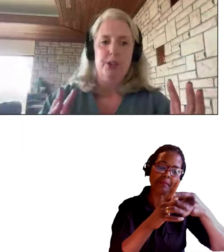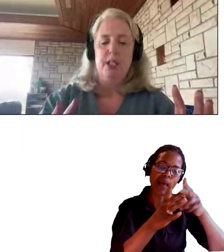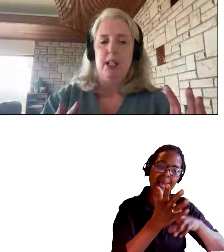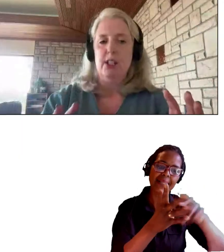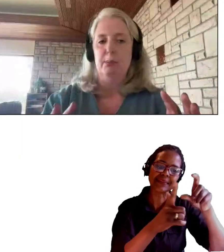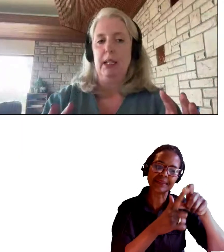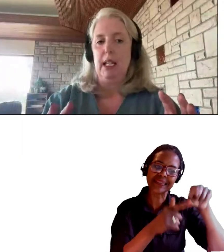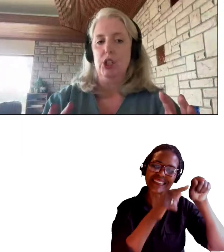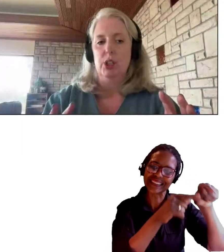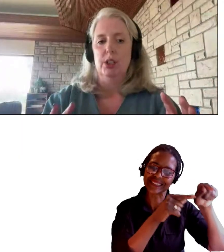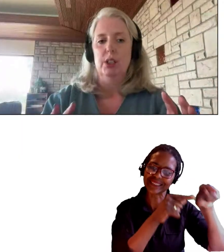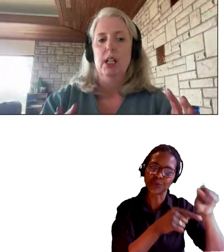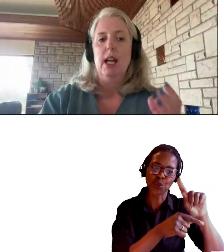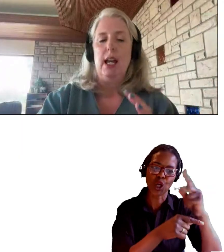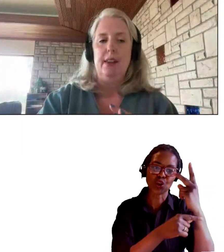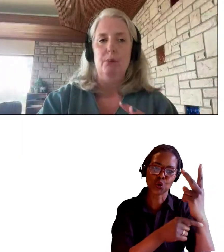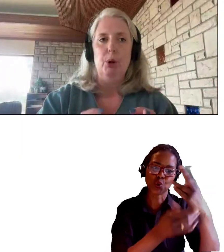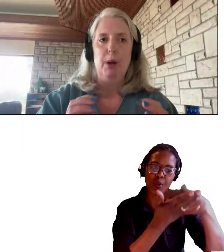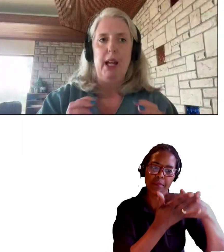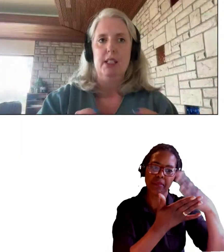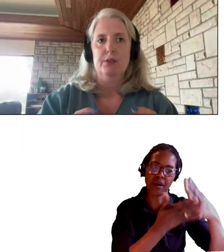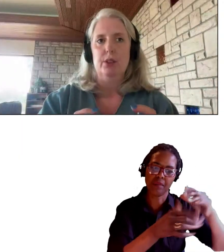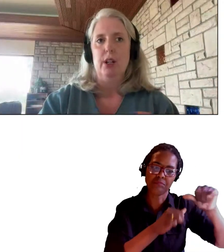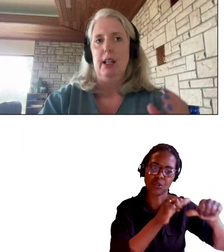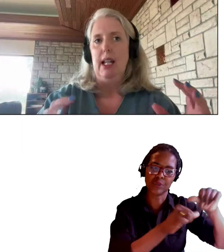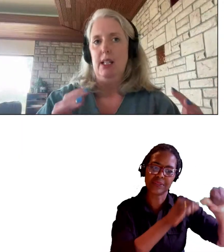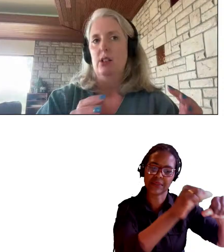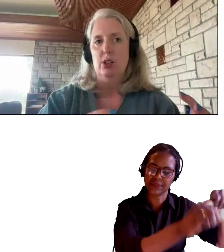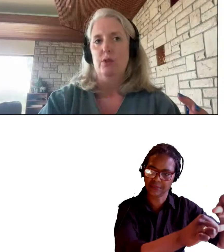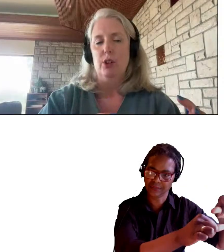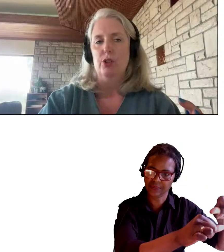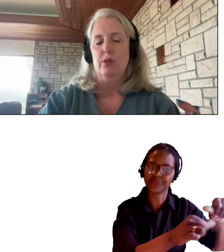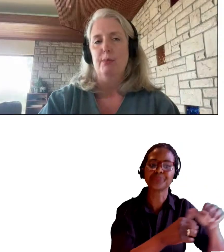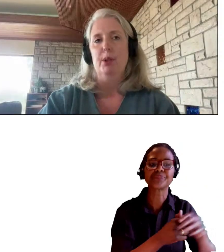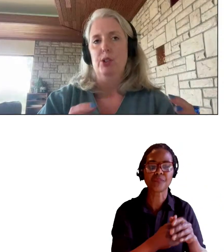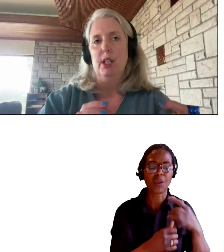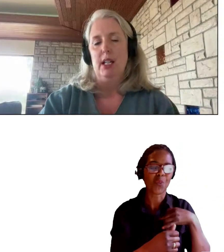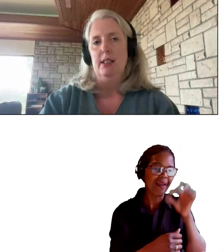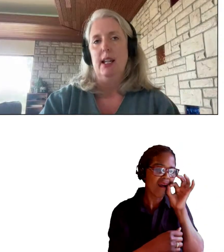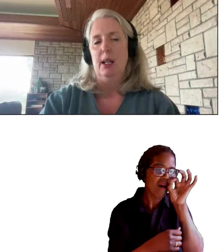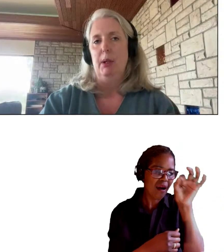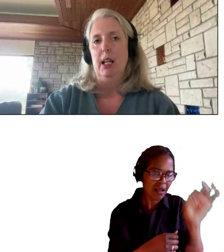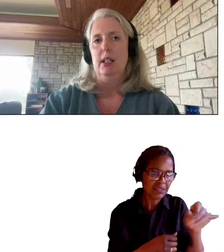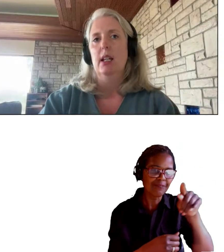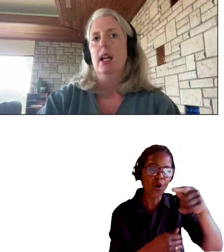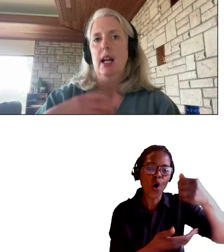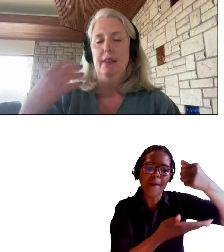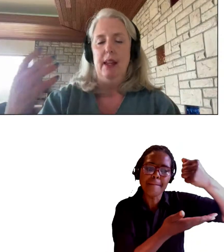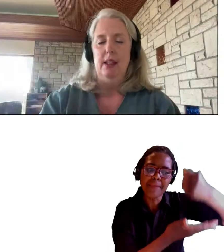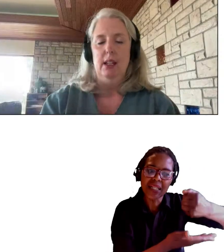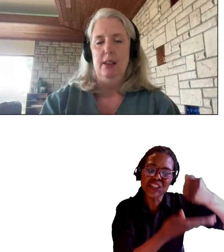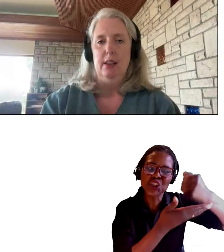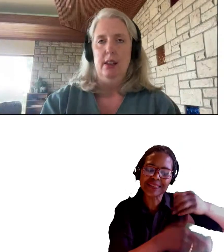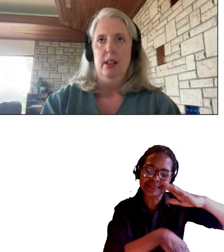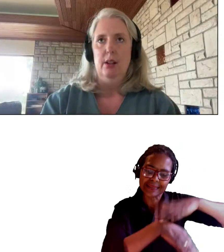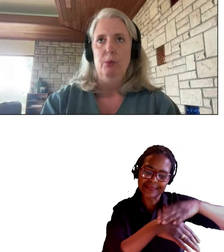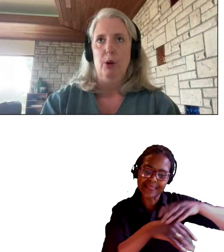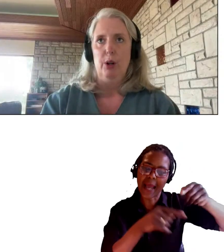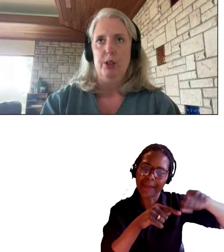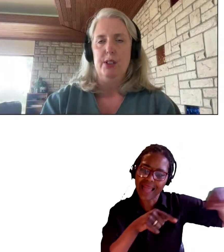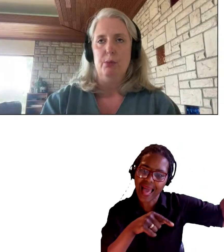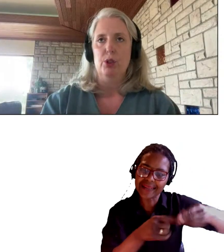simpler first stage application, and where we asked for a light touch version of the budget and timeline, and then